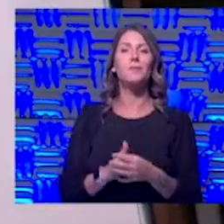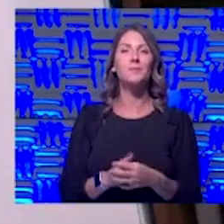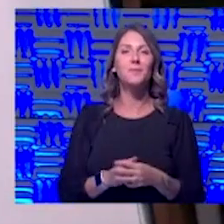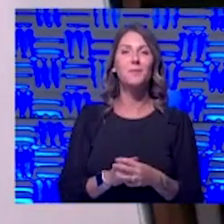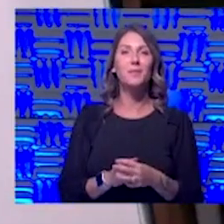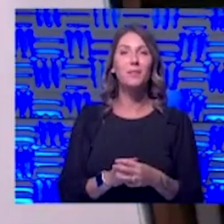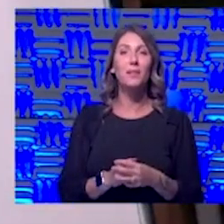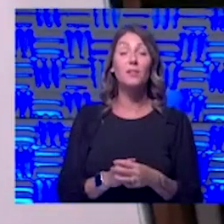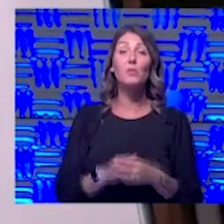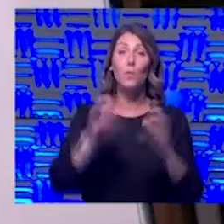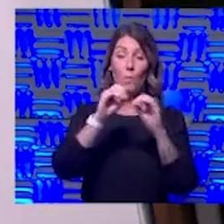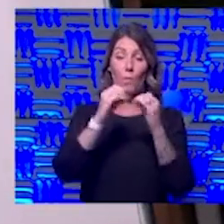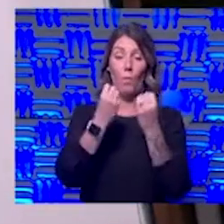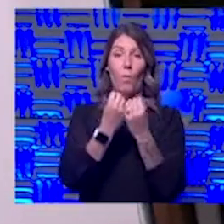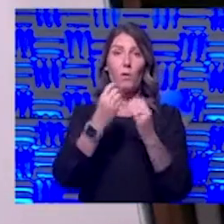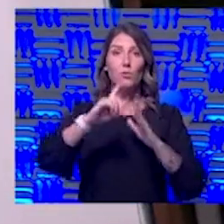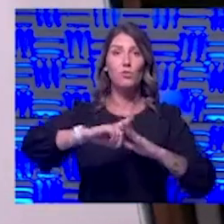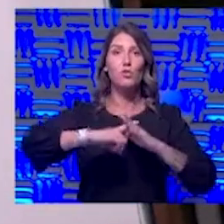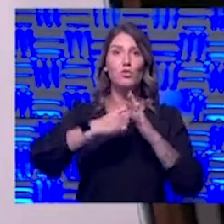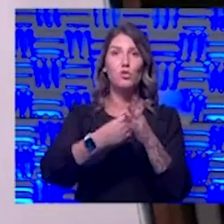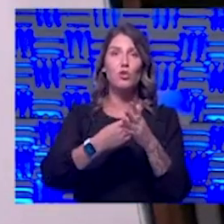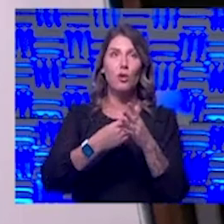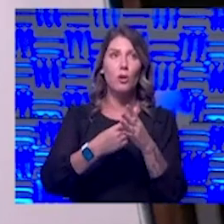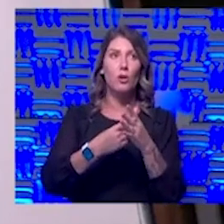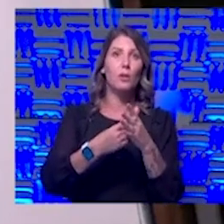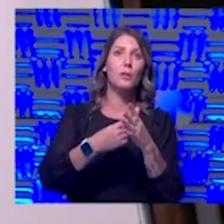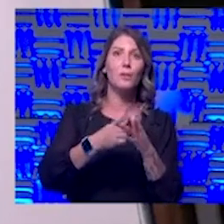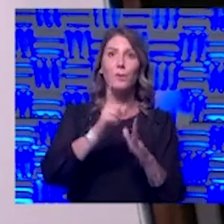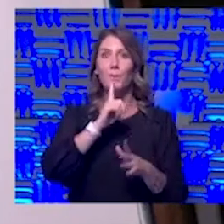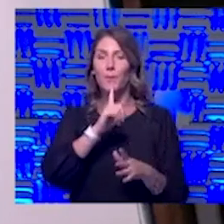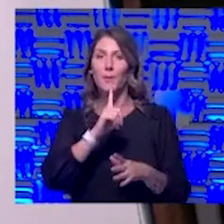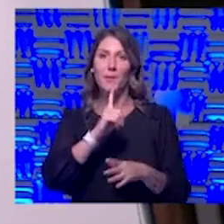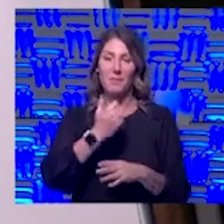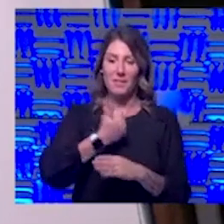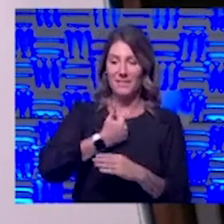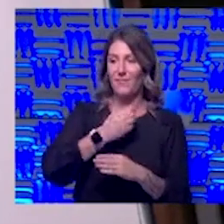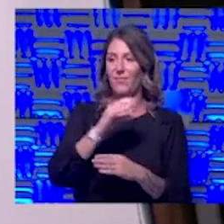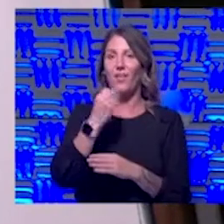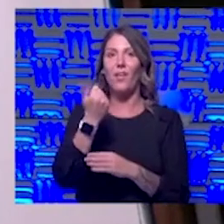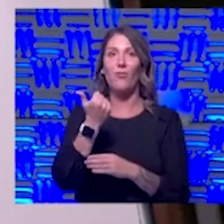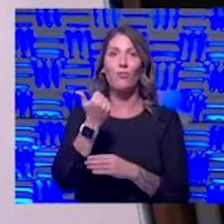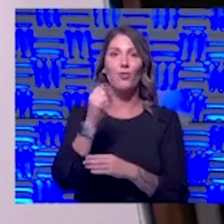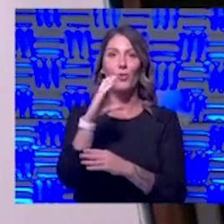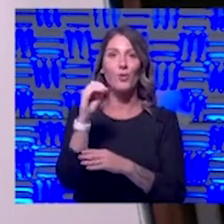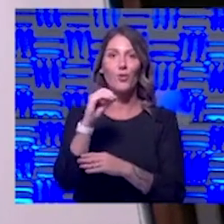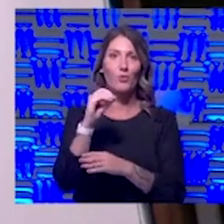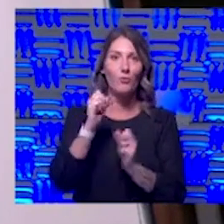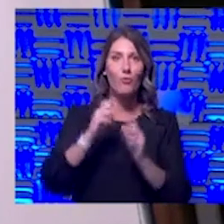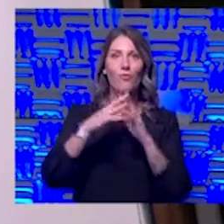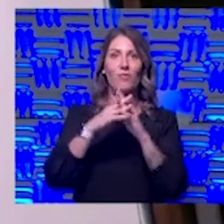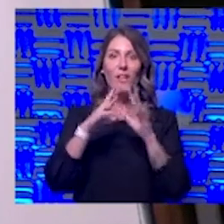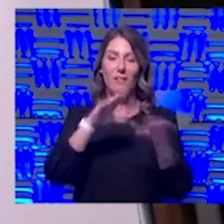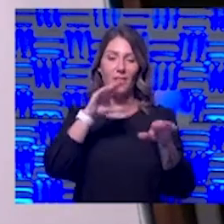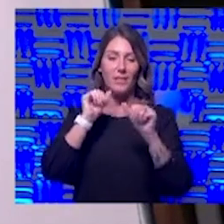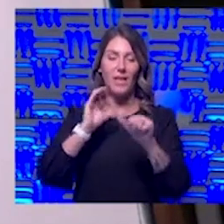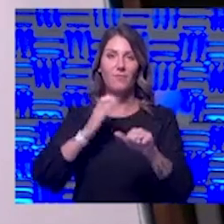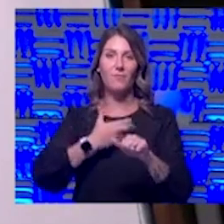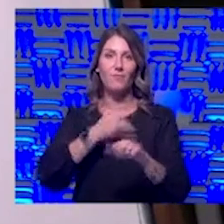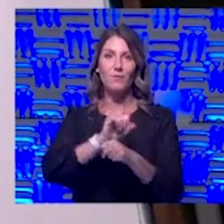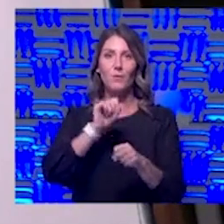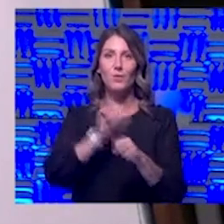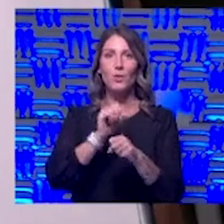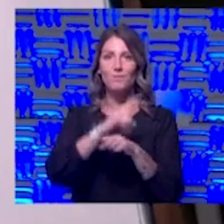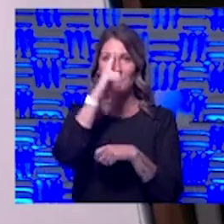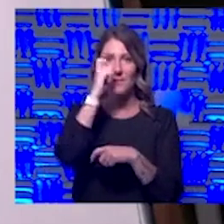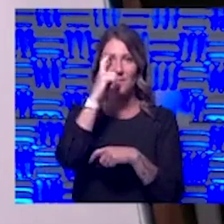So the organization was started in really myself, the other co-founders left our full-time jobs in the summer of